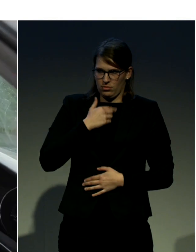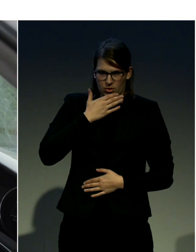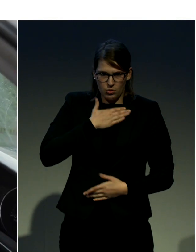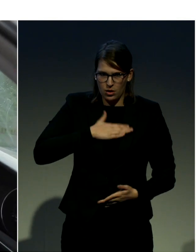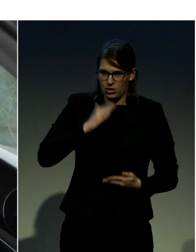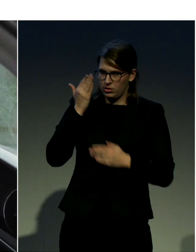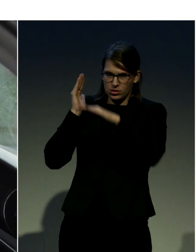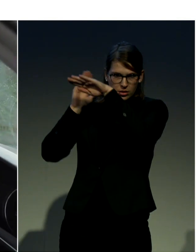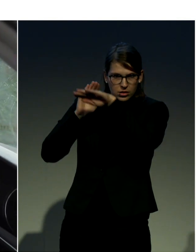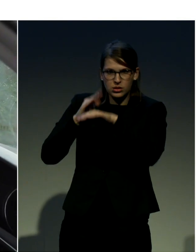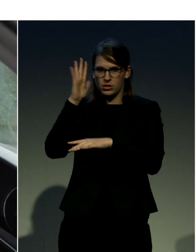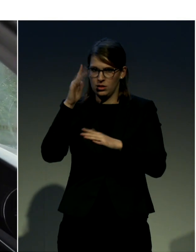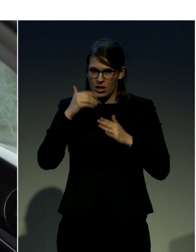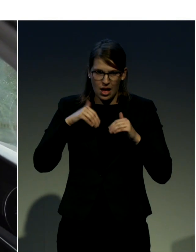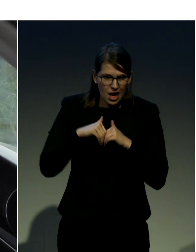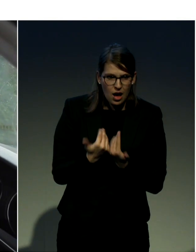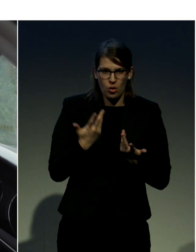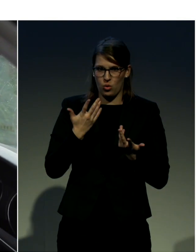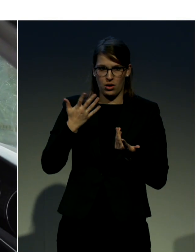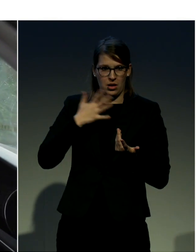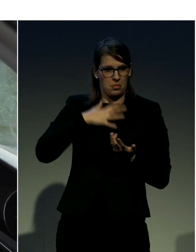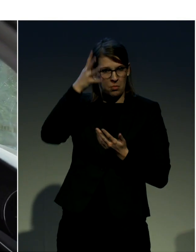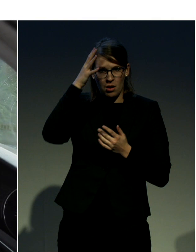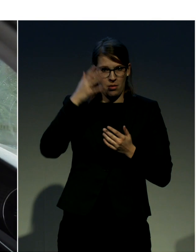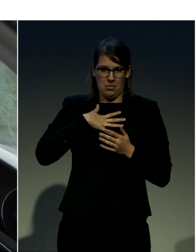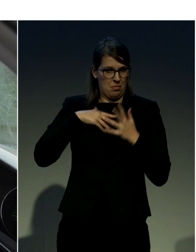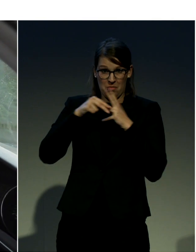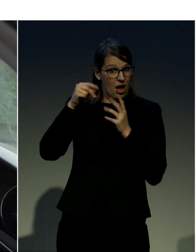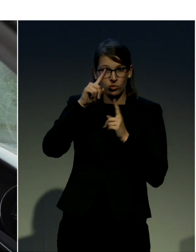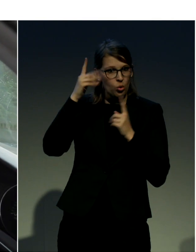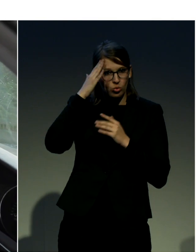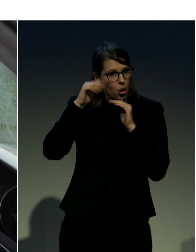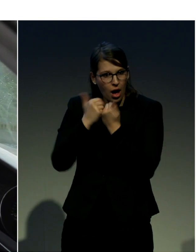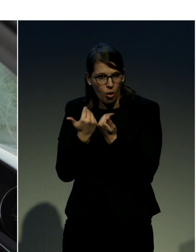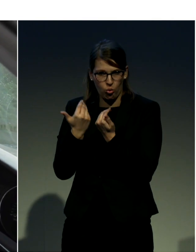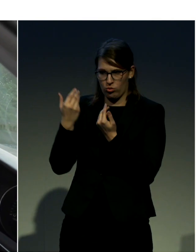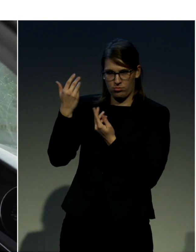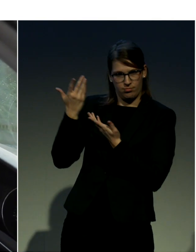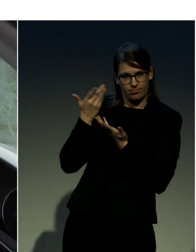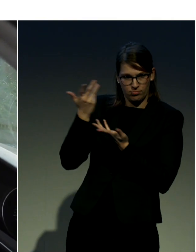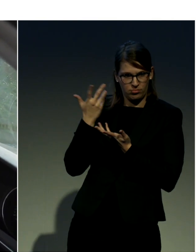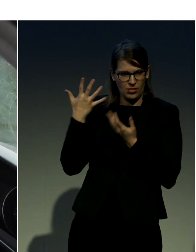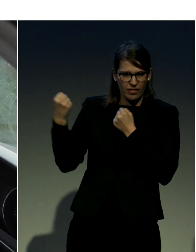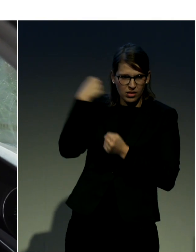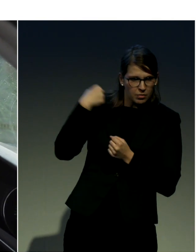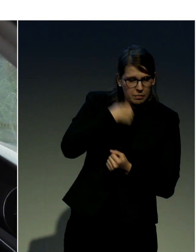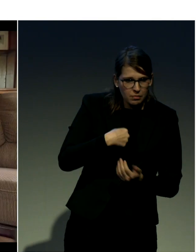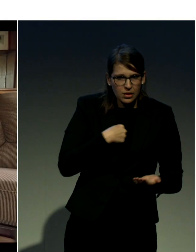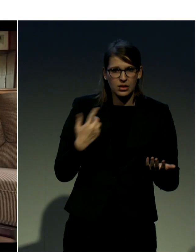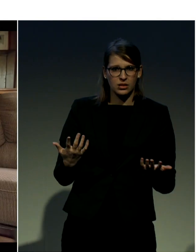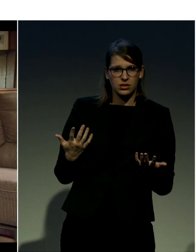he tried to convince me. Then a lady cop came and said, no, let her report. There was another